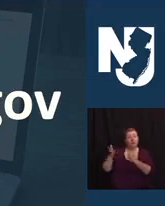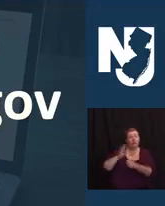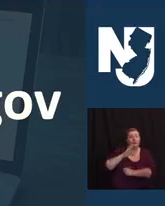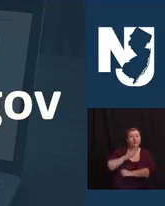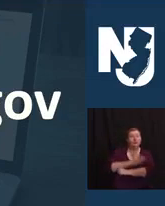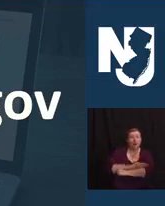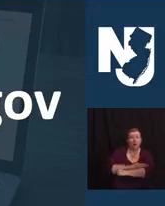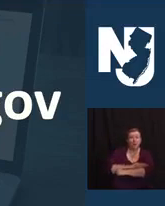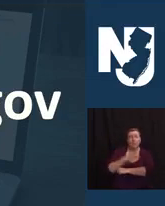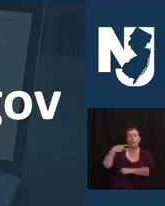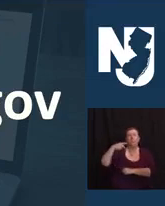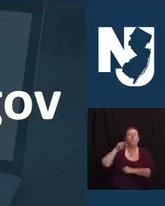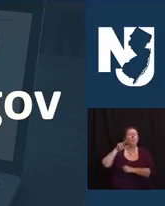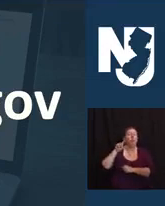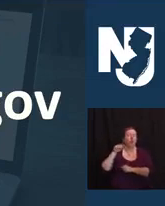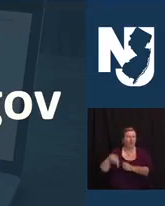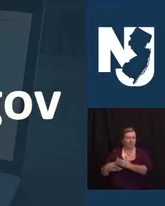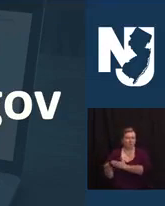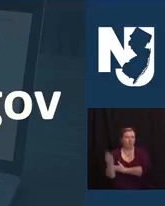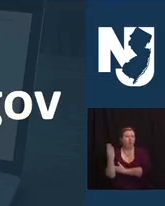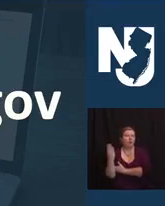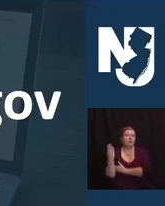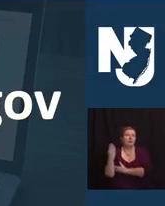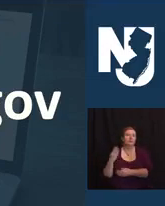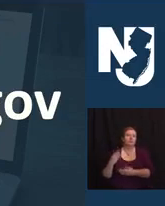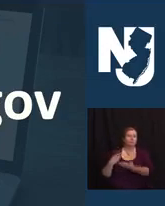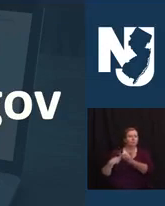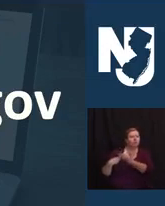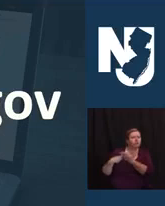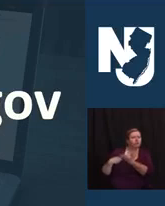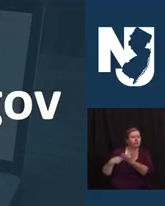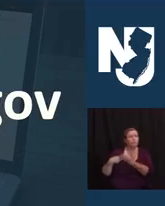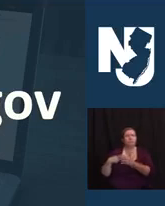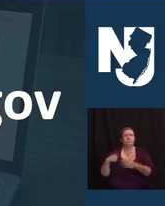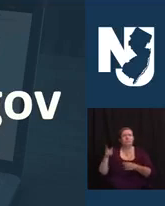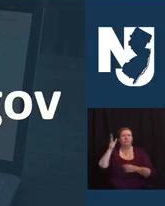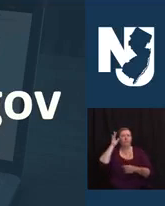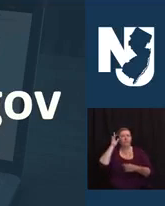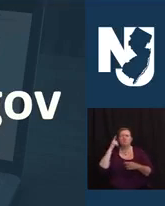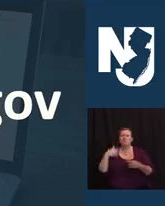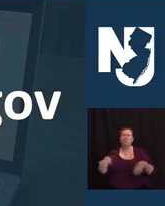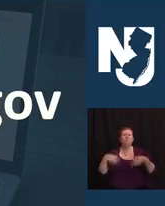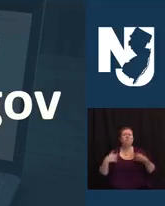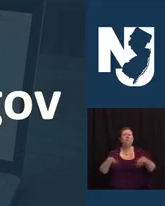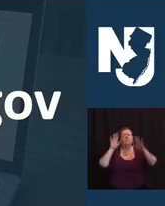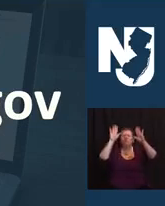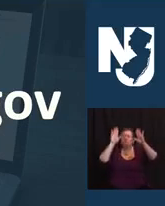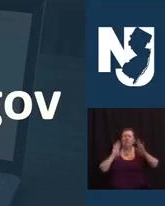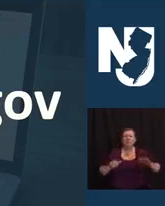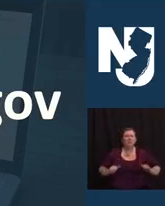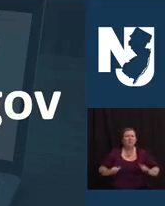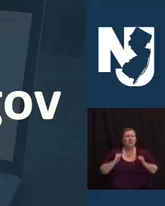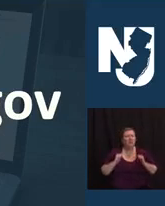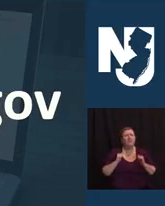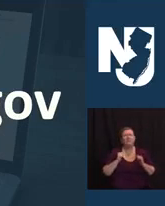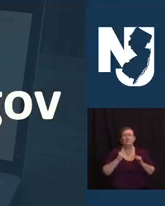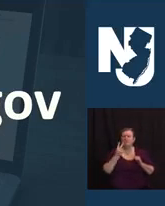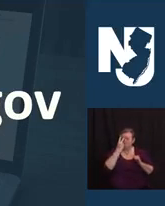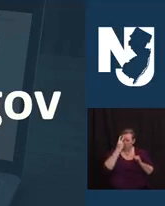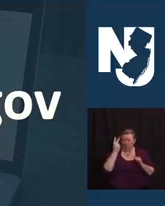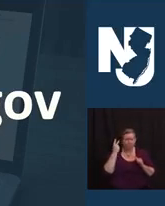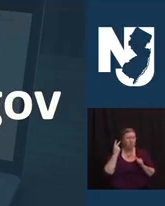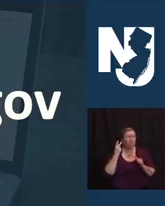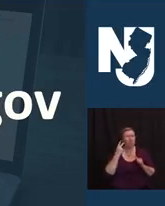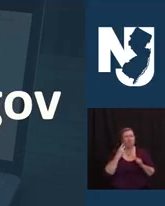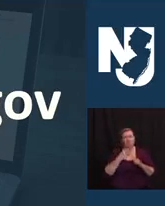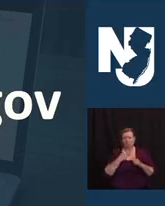this morning. He lived a great life, and we want to salute him. He's in his memory and family are in our prayers.